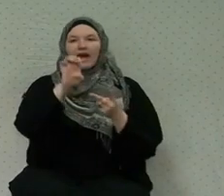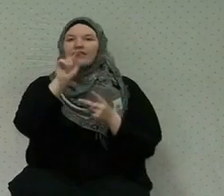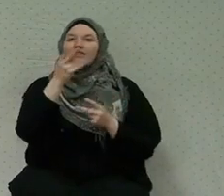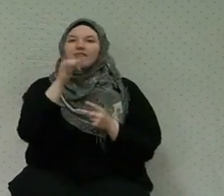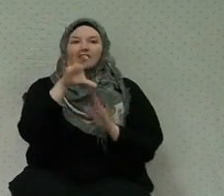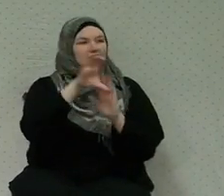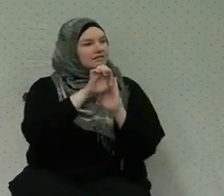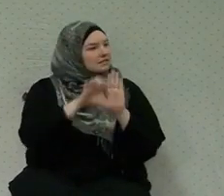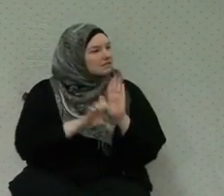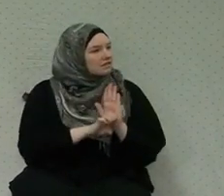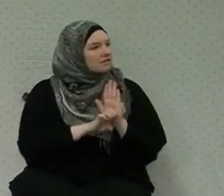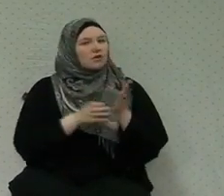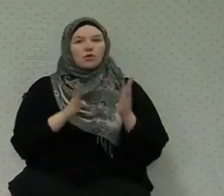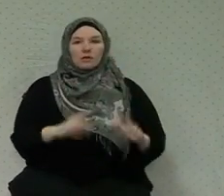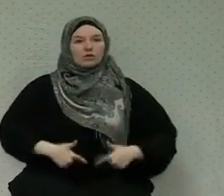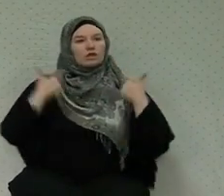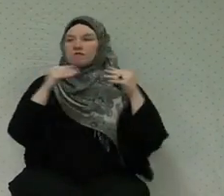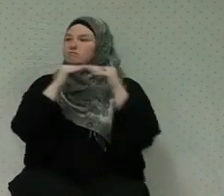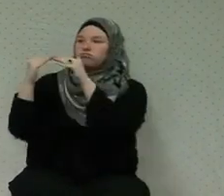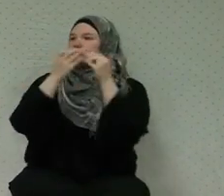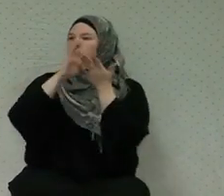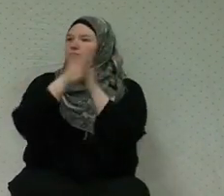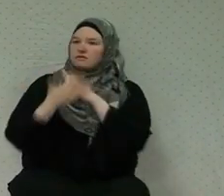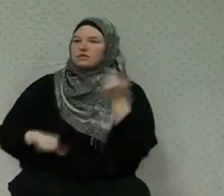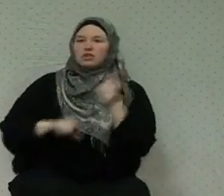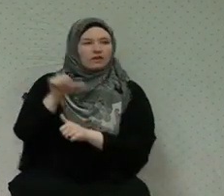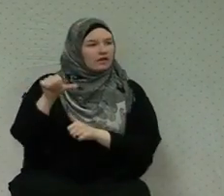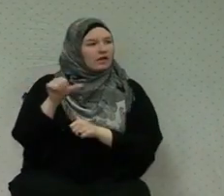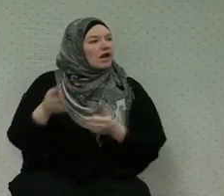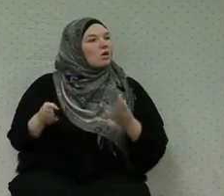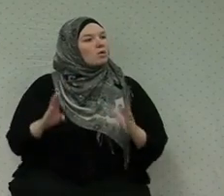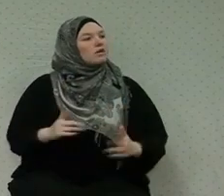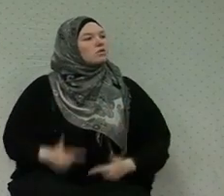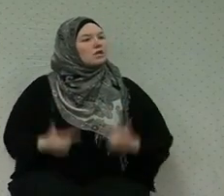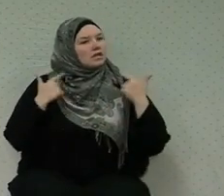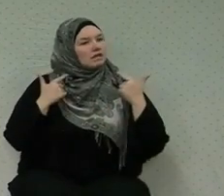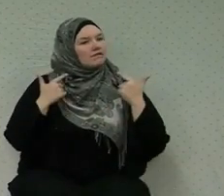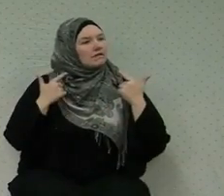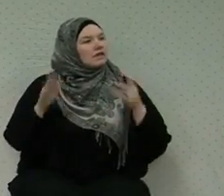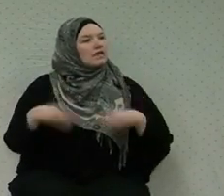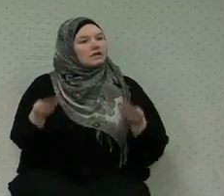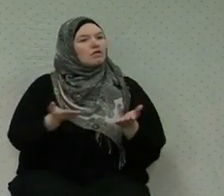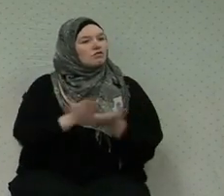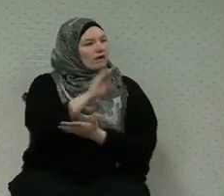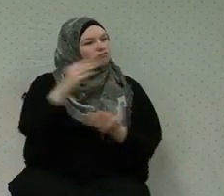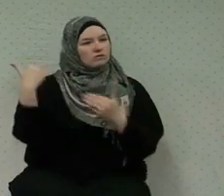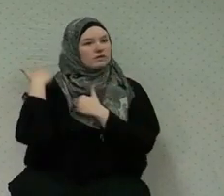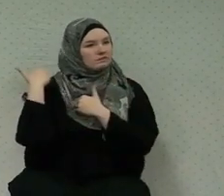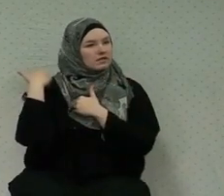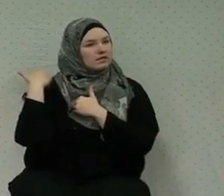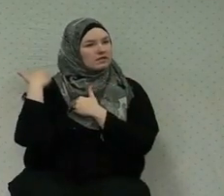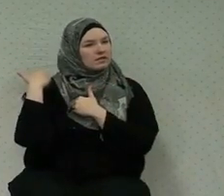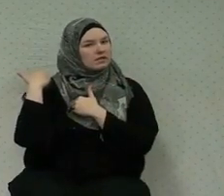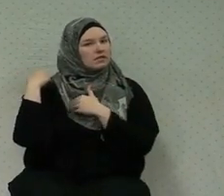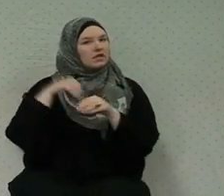ways to live justly and peacefully with each other, and ways to keep rights and responsibilities and duties